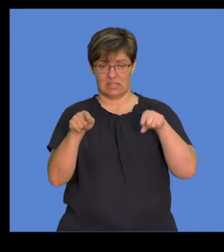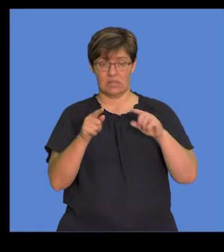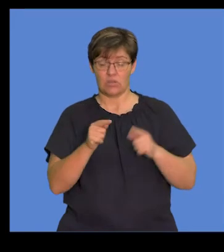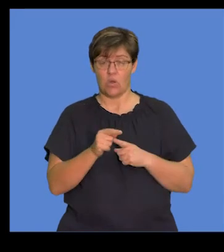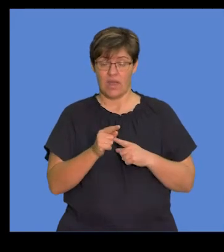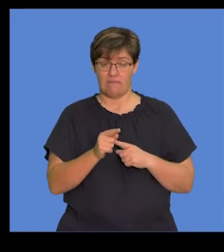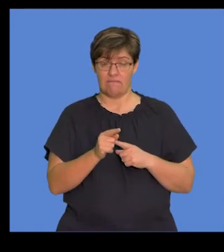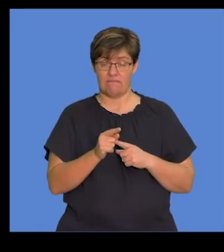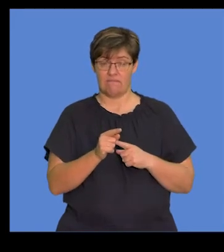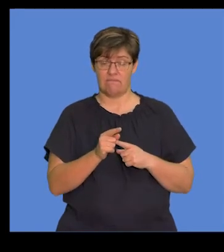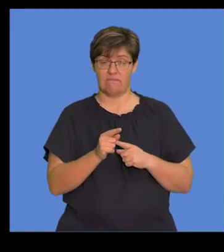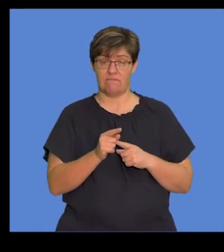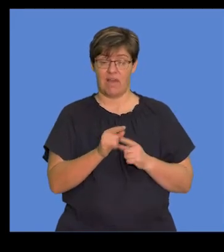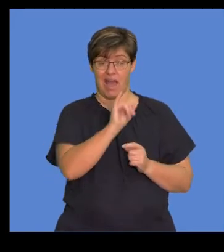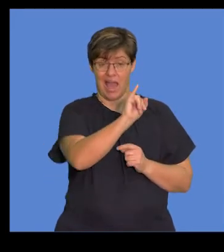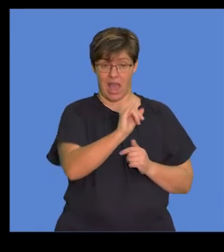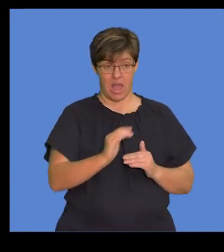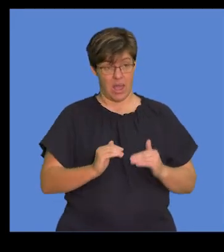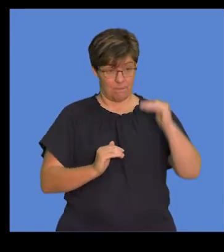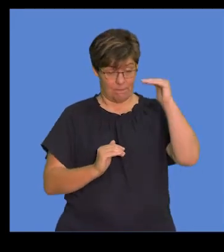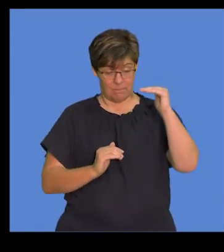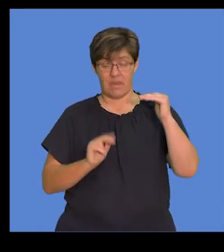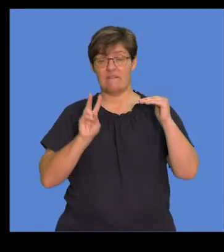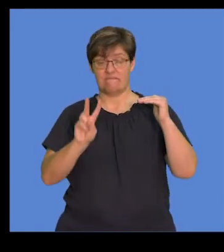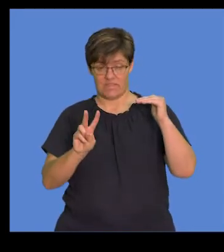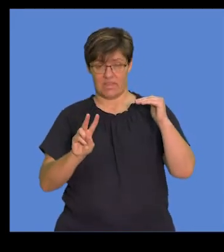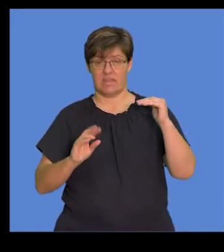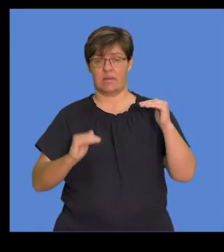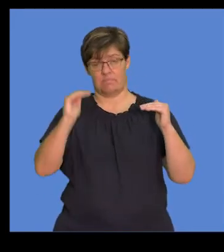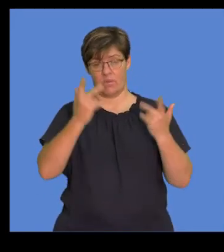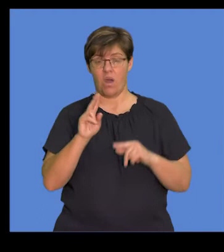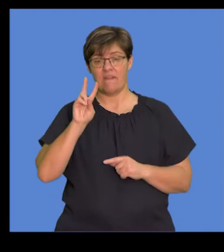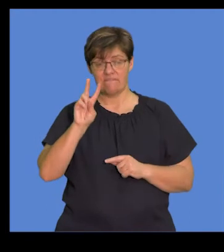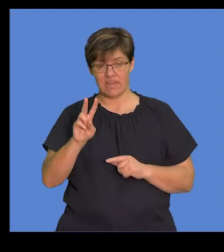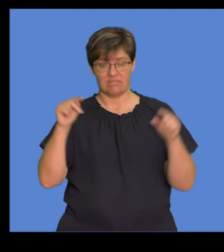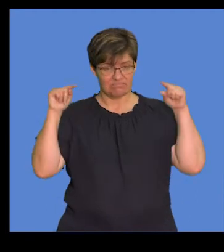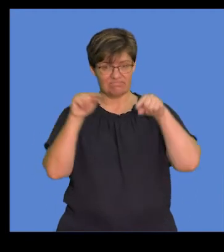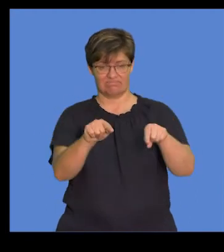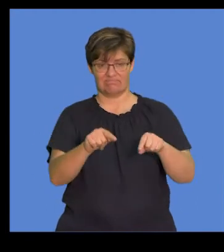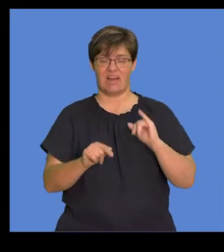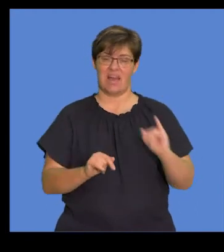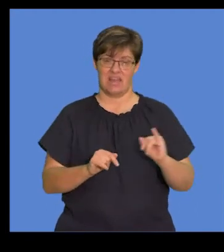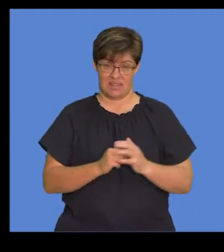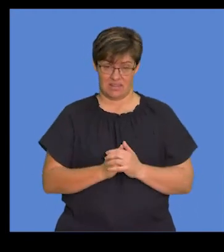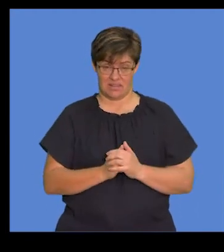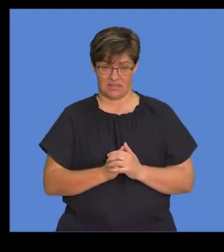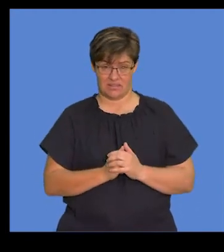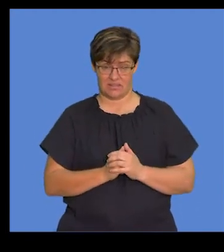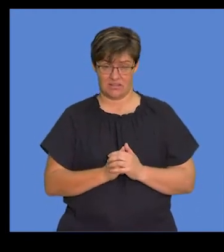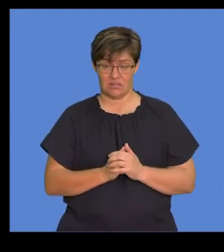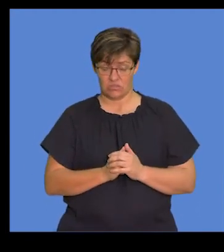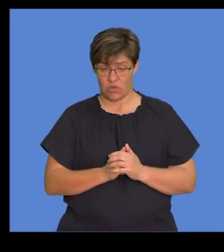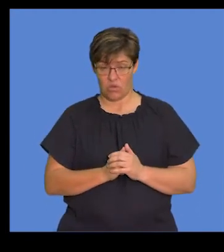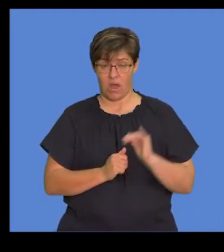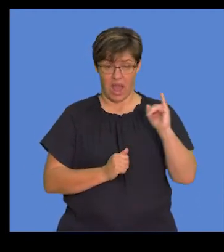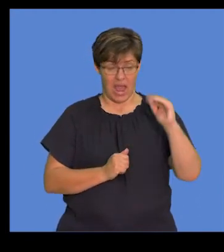So if the current decreases, that will also have an effect on the voltage, because V is directly proportional to I.